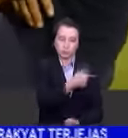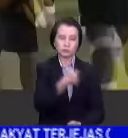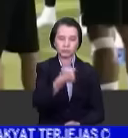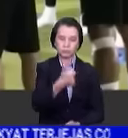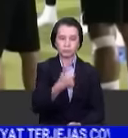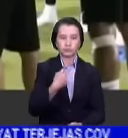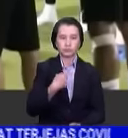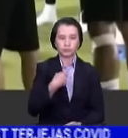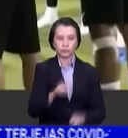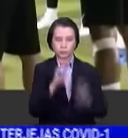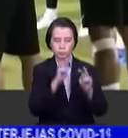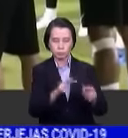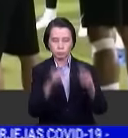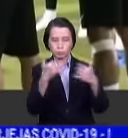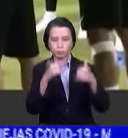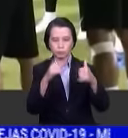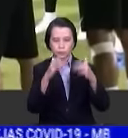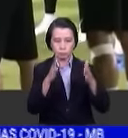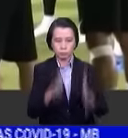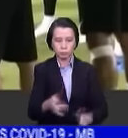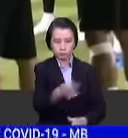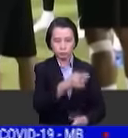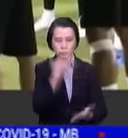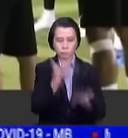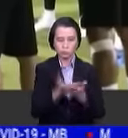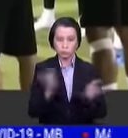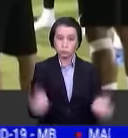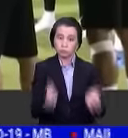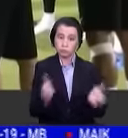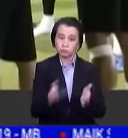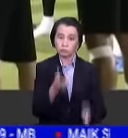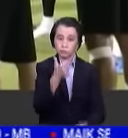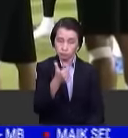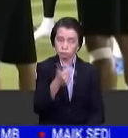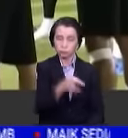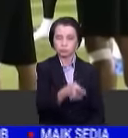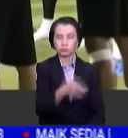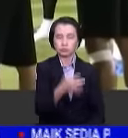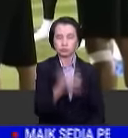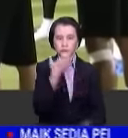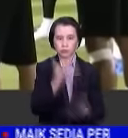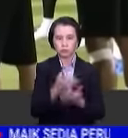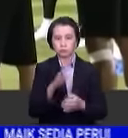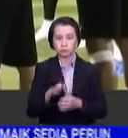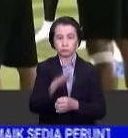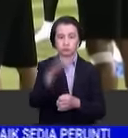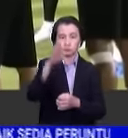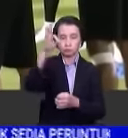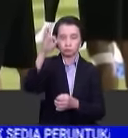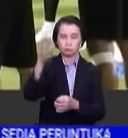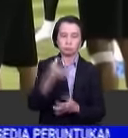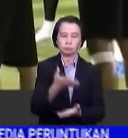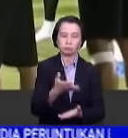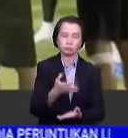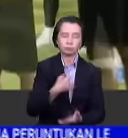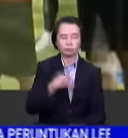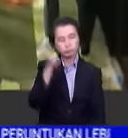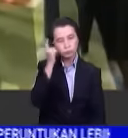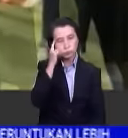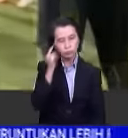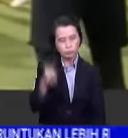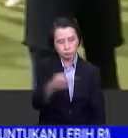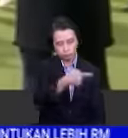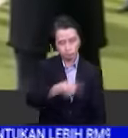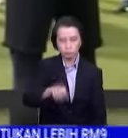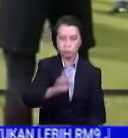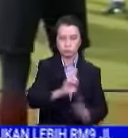I have seen the players, they have good motivation and good spirit. I think they